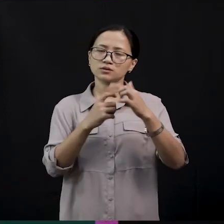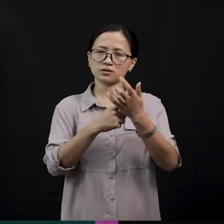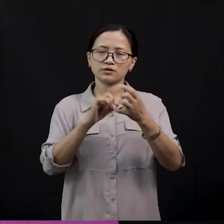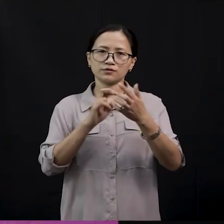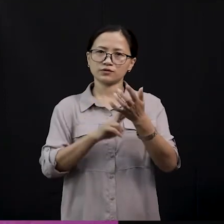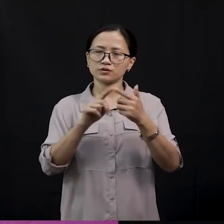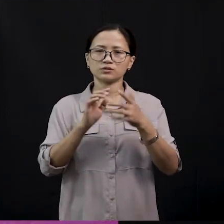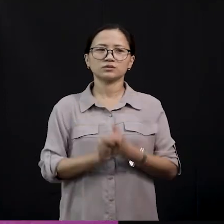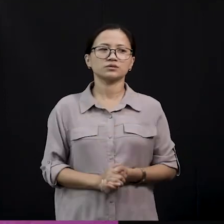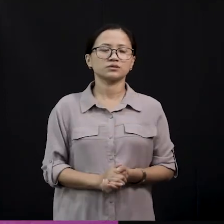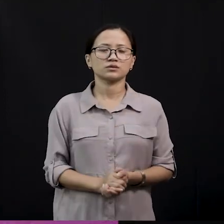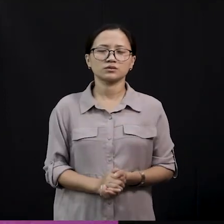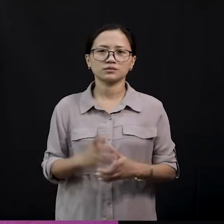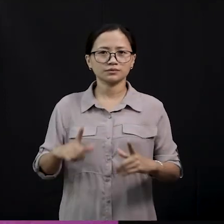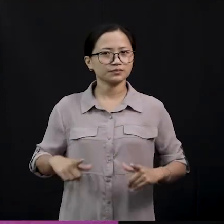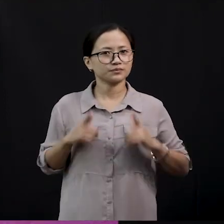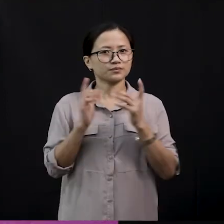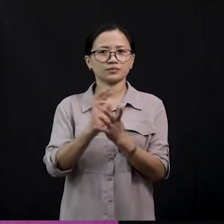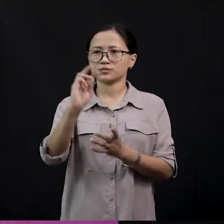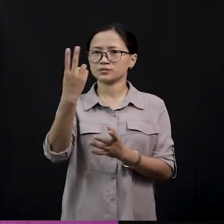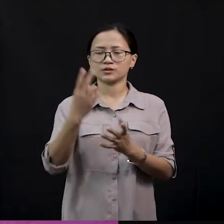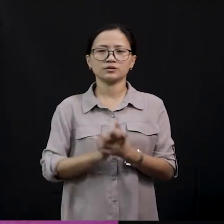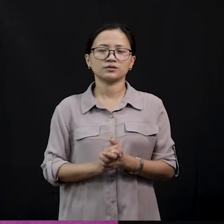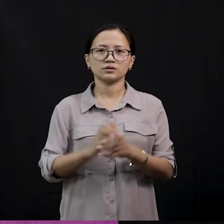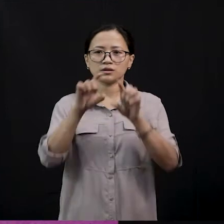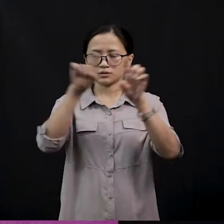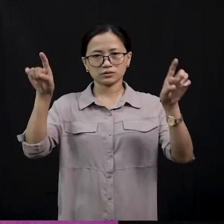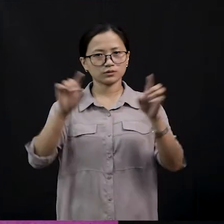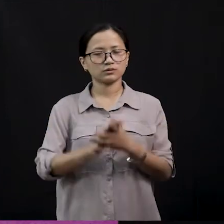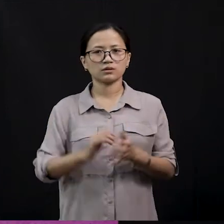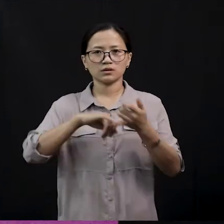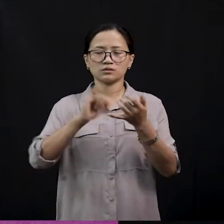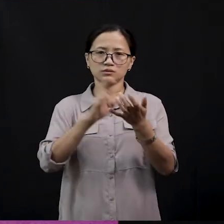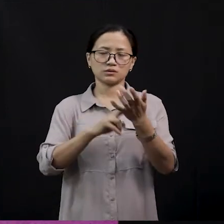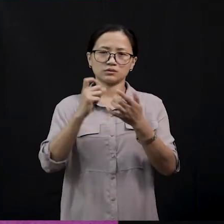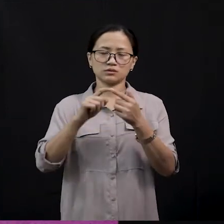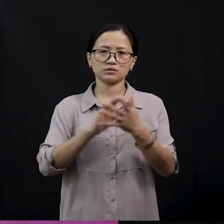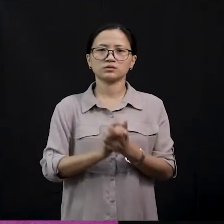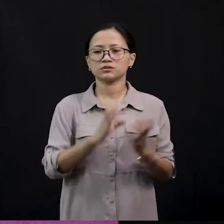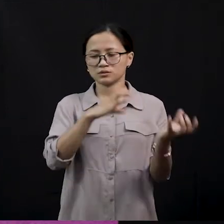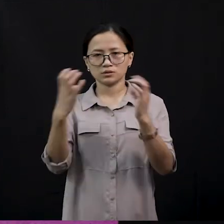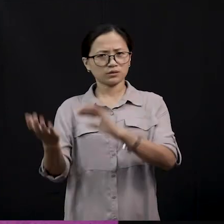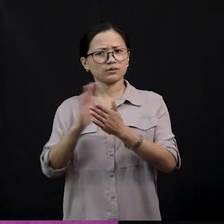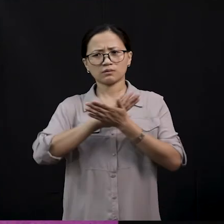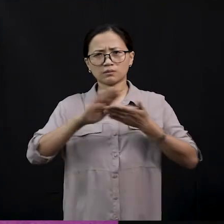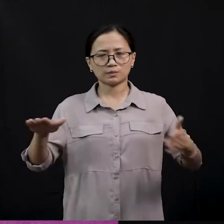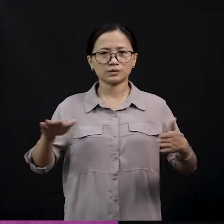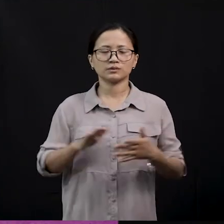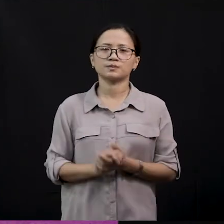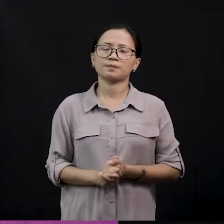that? Now, in the second stanza, we find that the scene changed completely, and we find